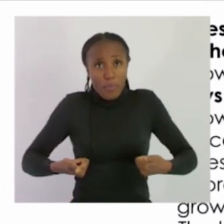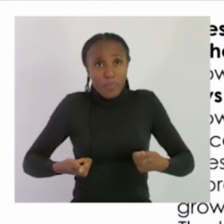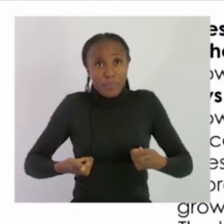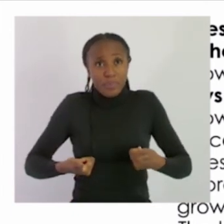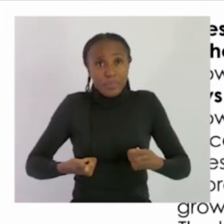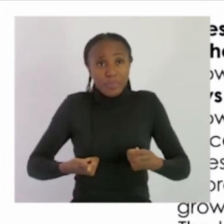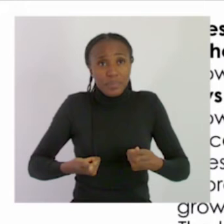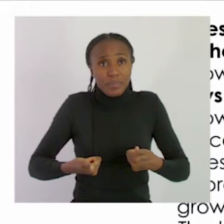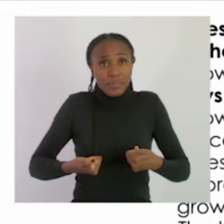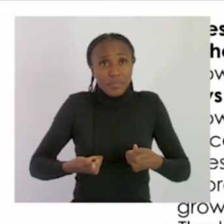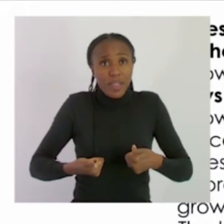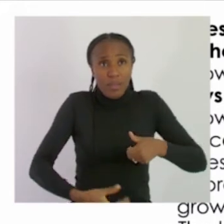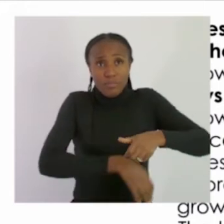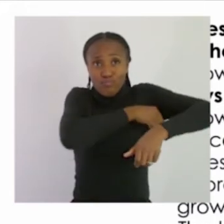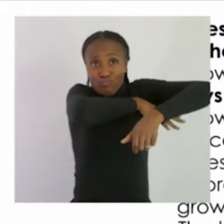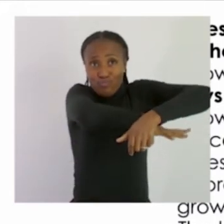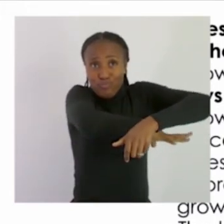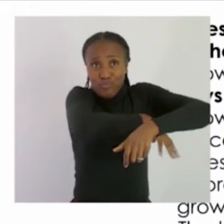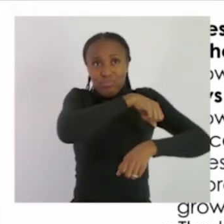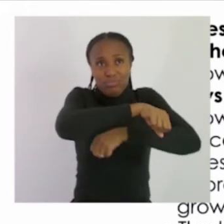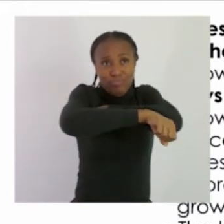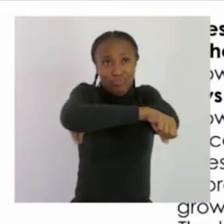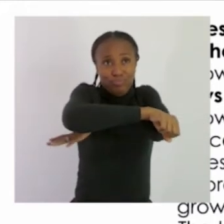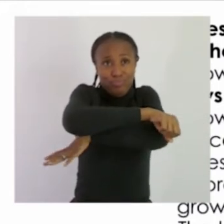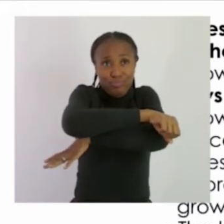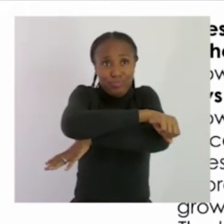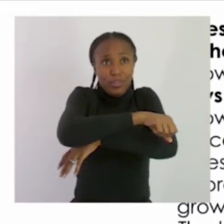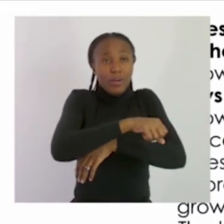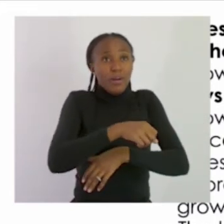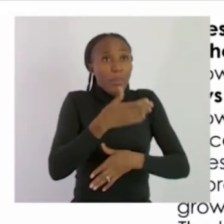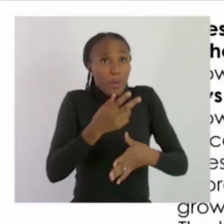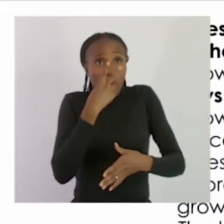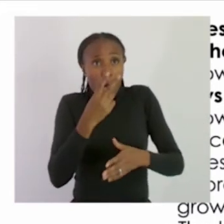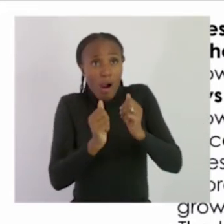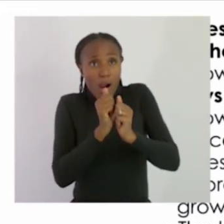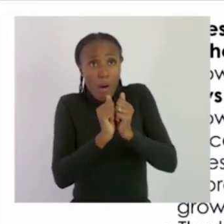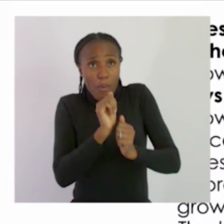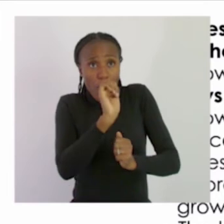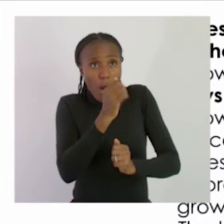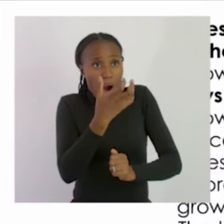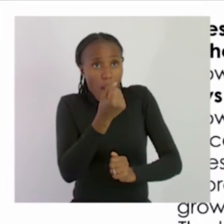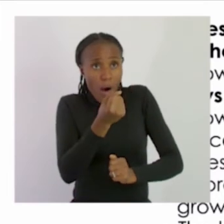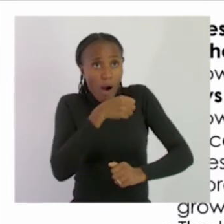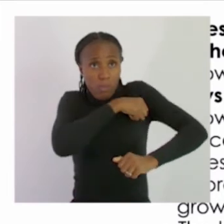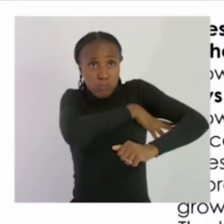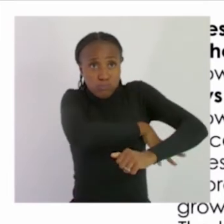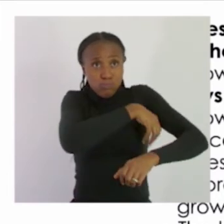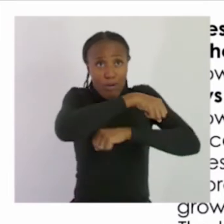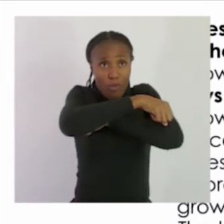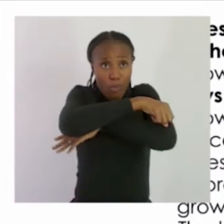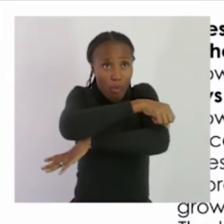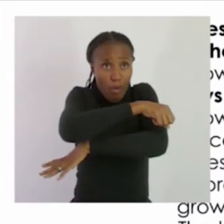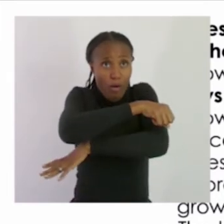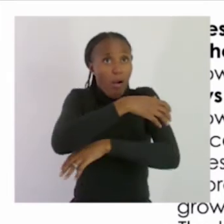hair under their arms, right? You might realize that one of your brothers start now putting on long sleeves because they don't want you to see